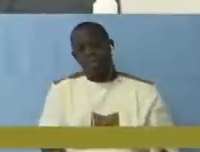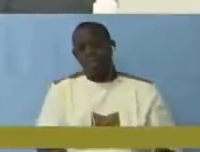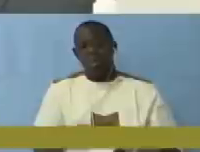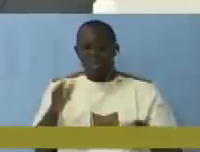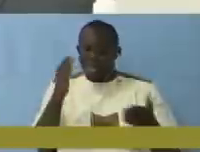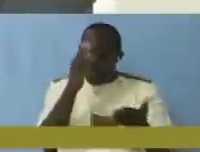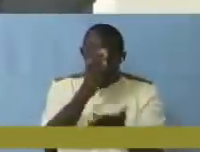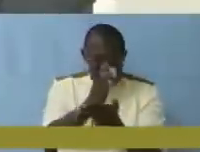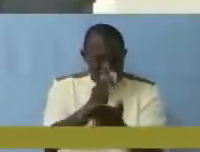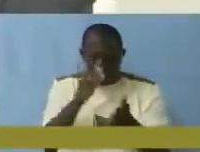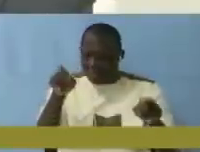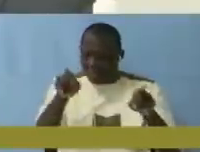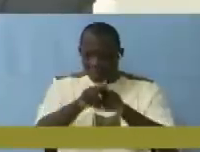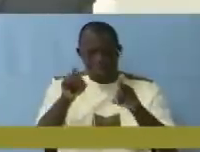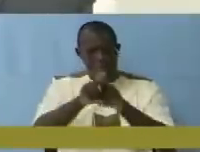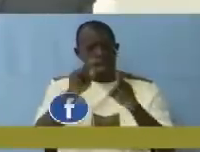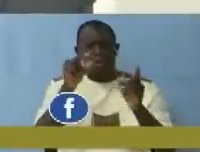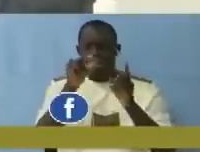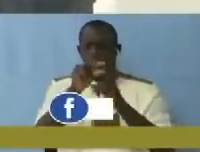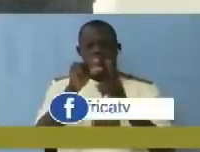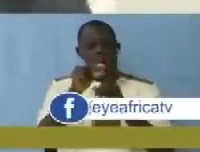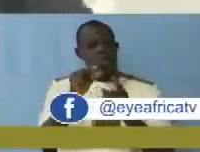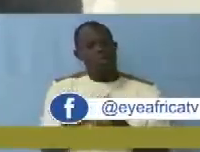Exactly the same words.